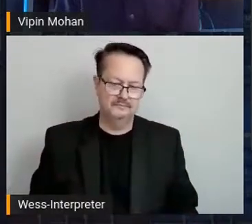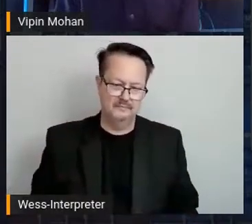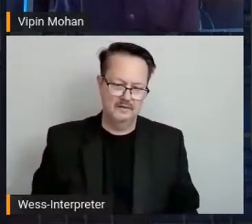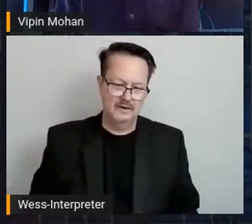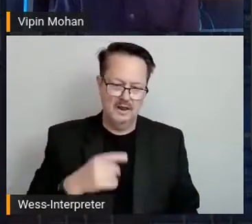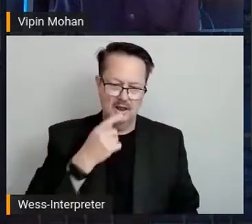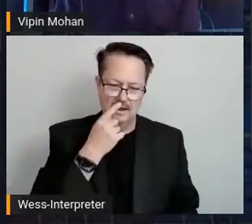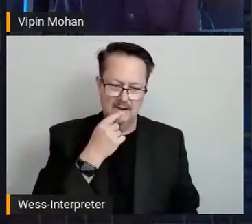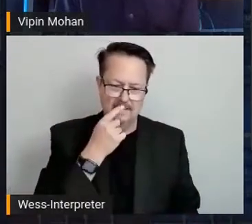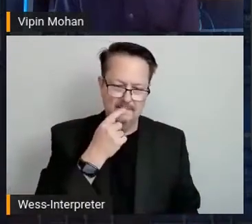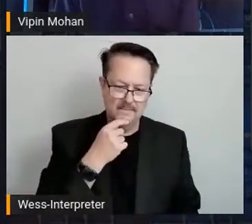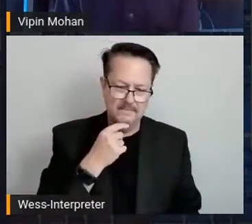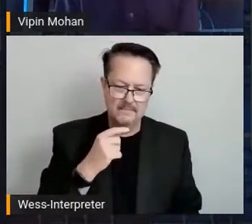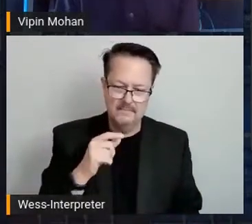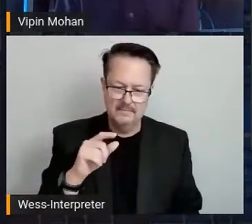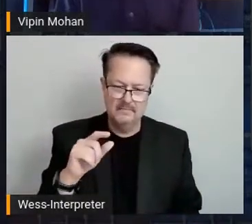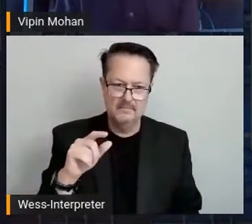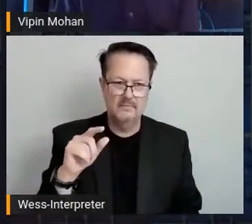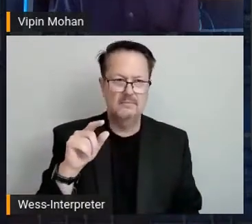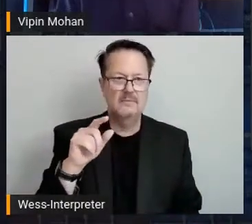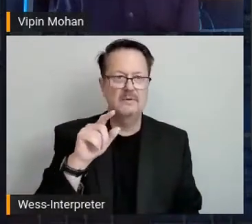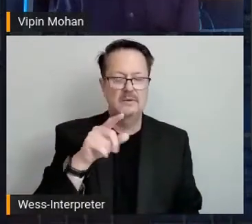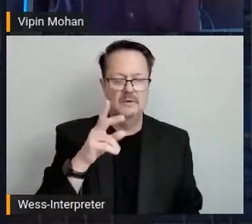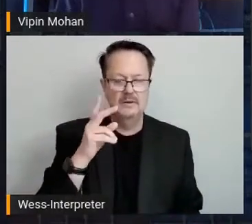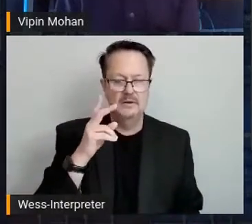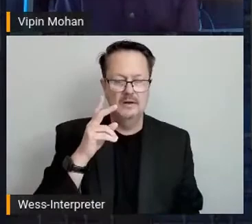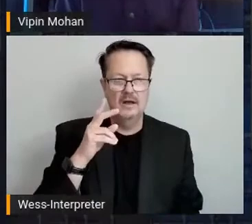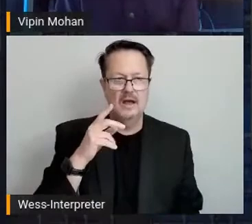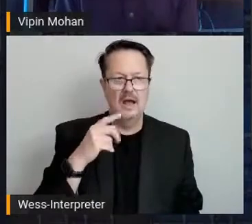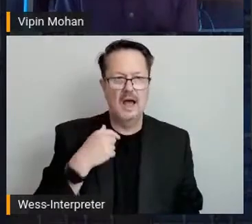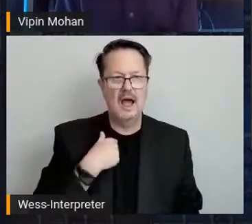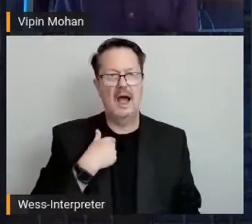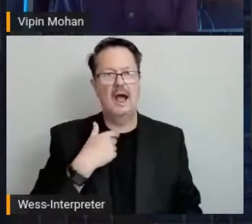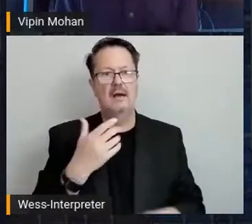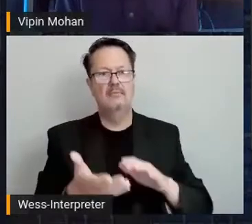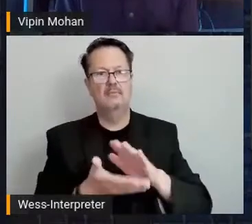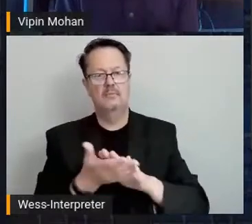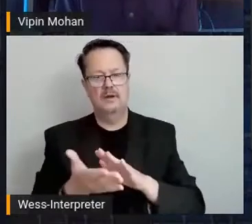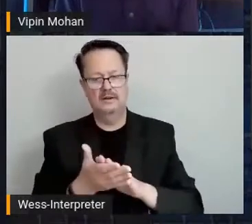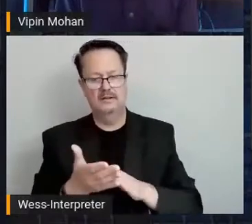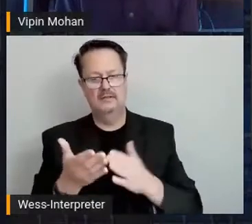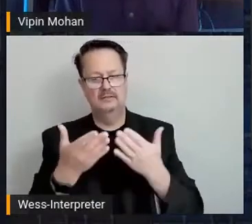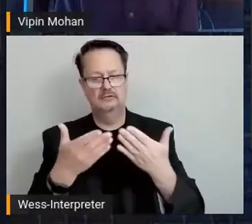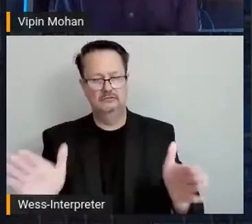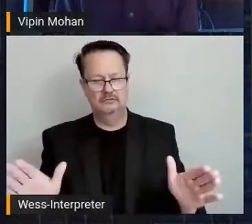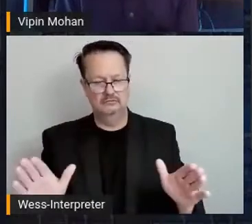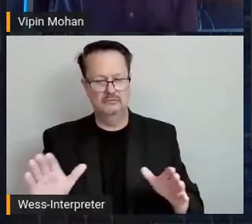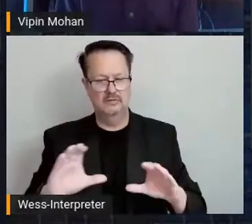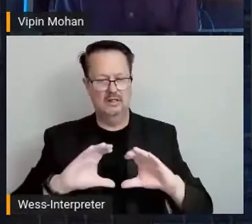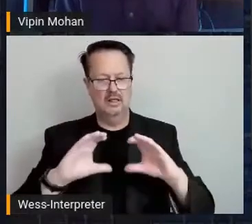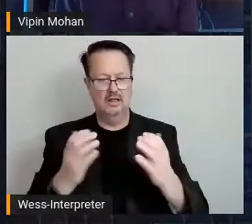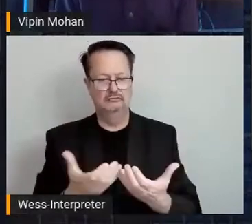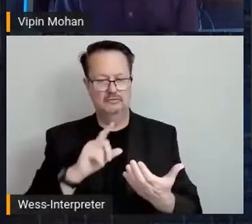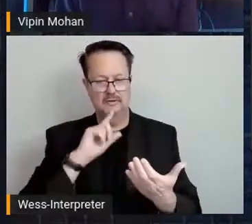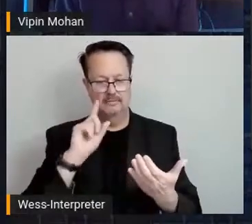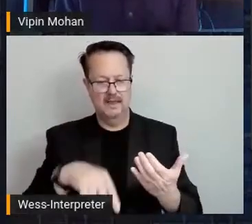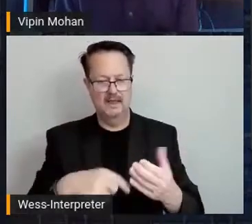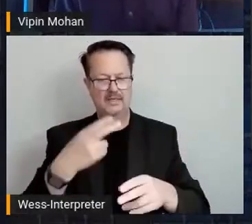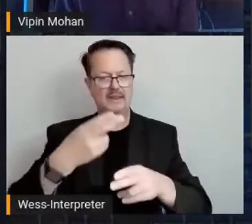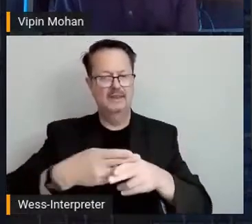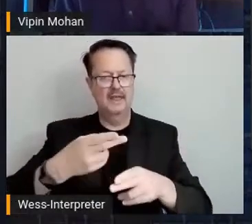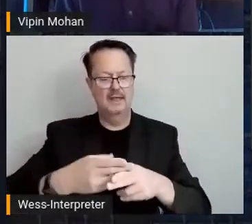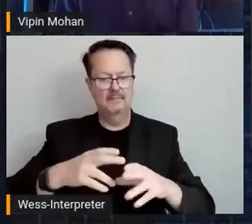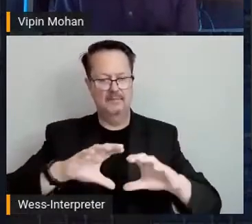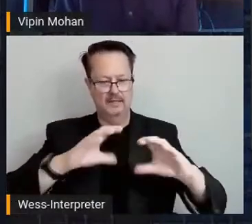So over here, so I'm running the generate cluster config command with a name for the cluster,